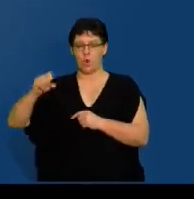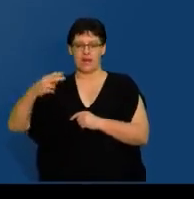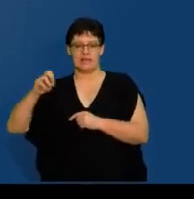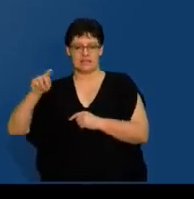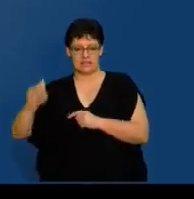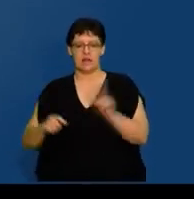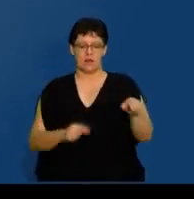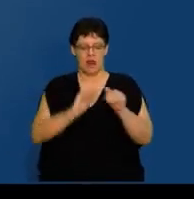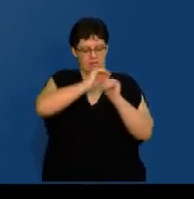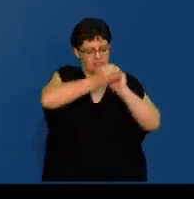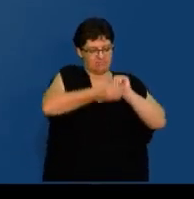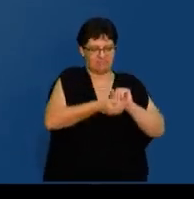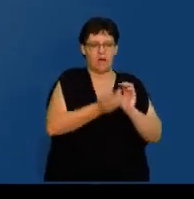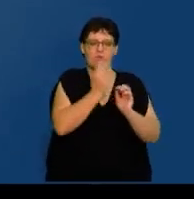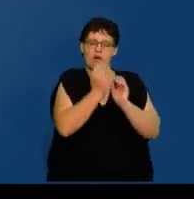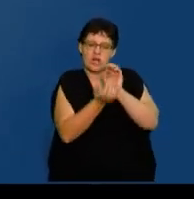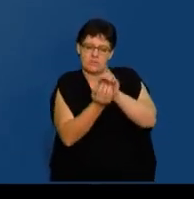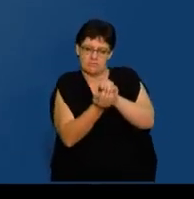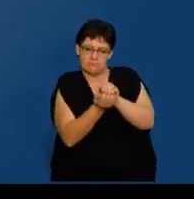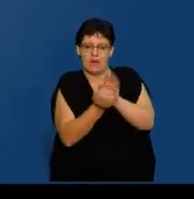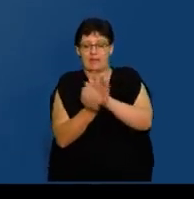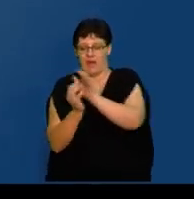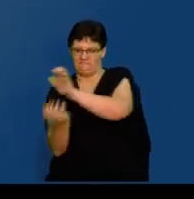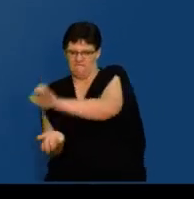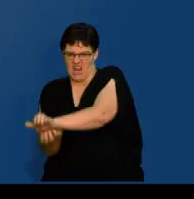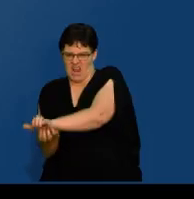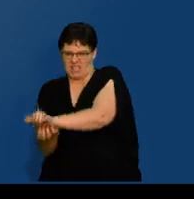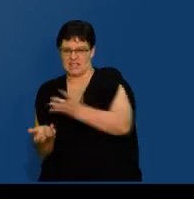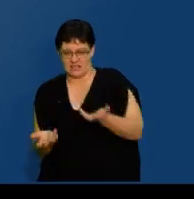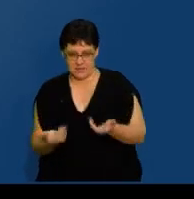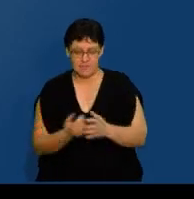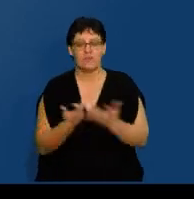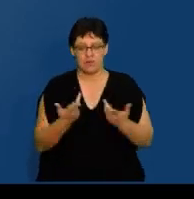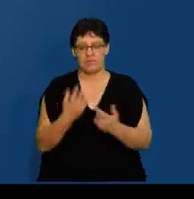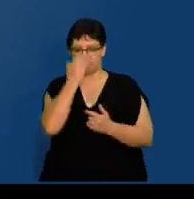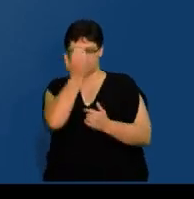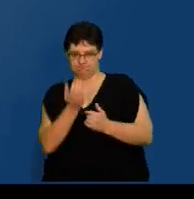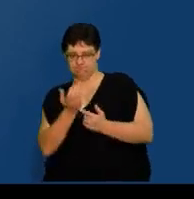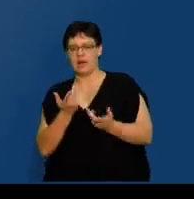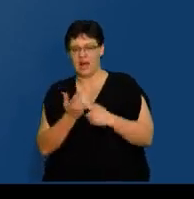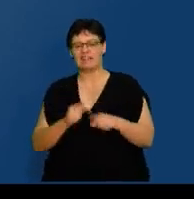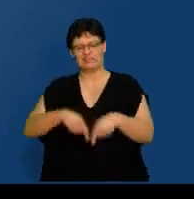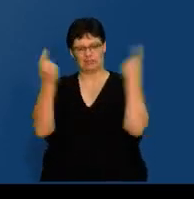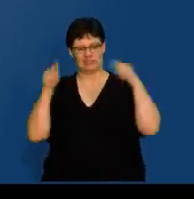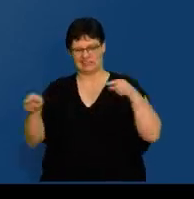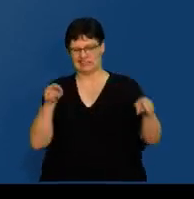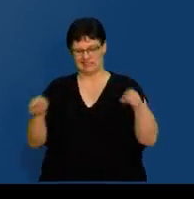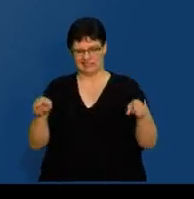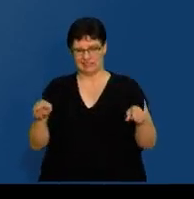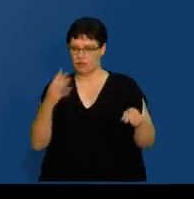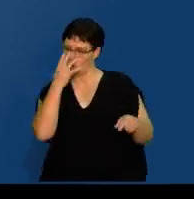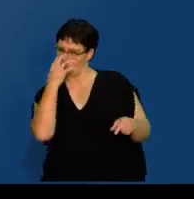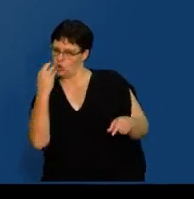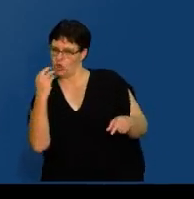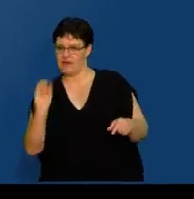So humans have a less prognatism, whereas your African apes show significantly more protruding